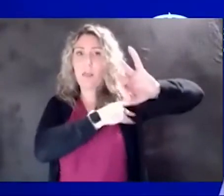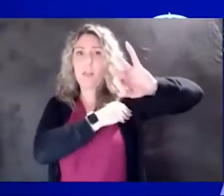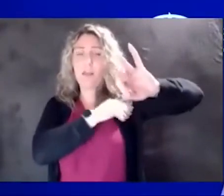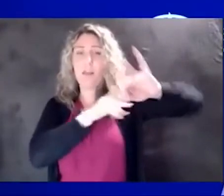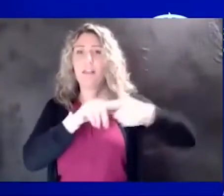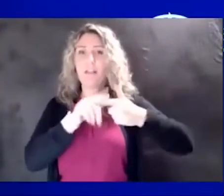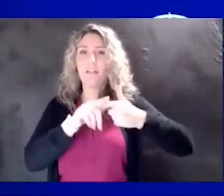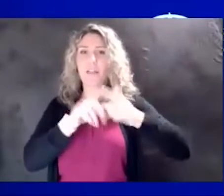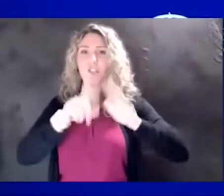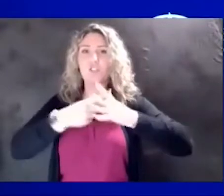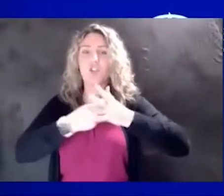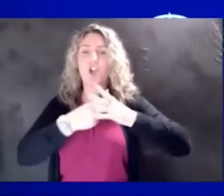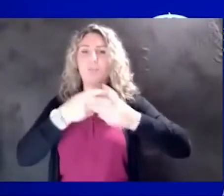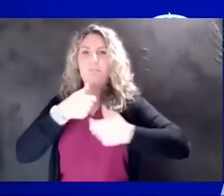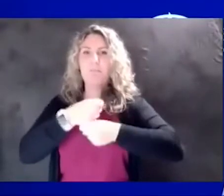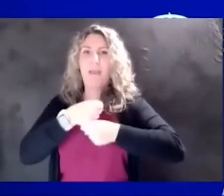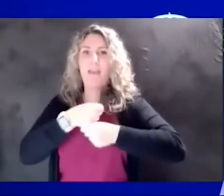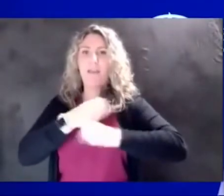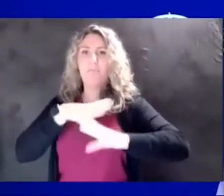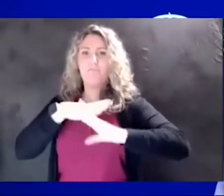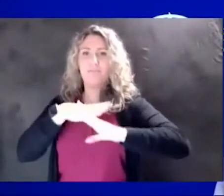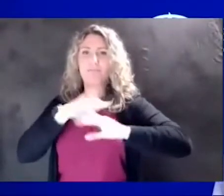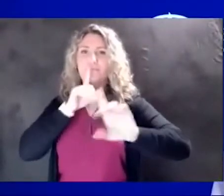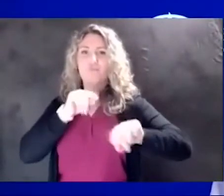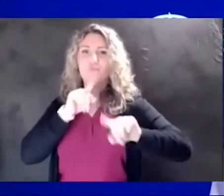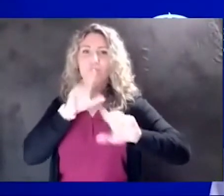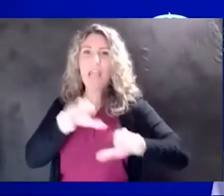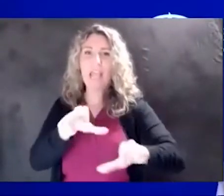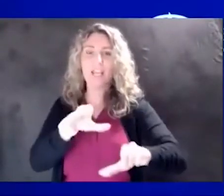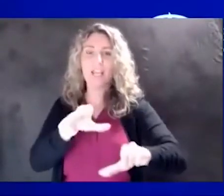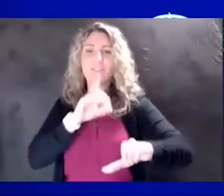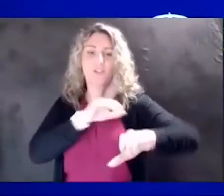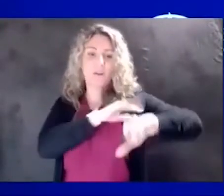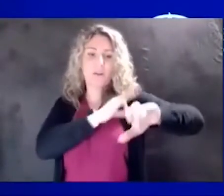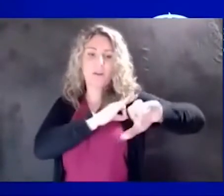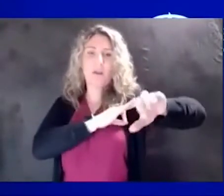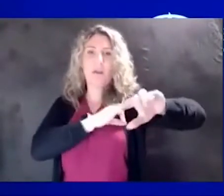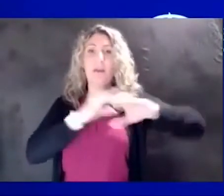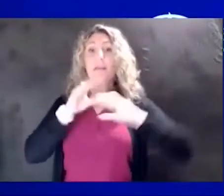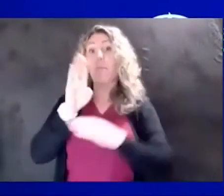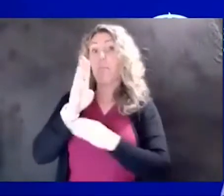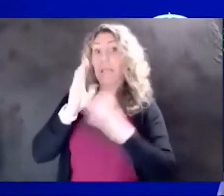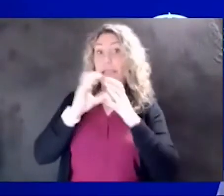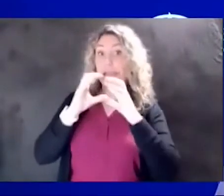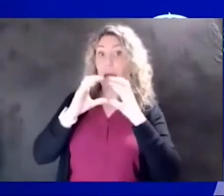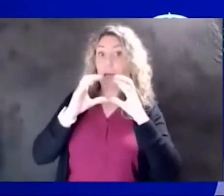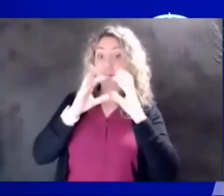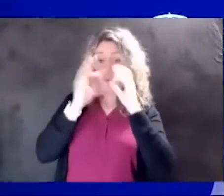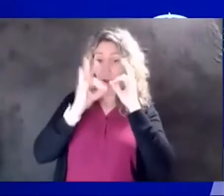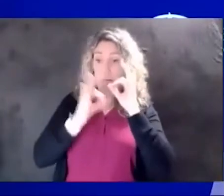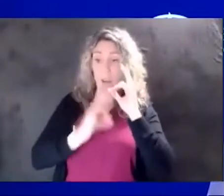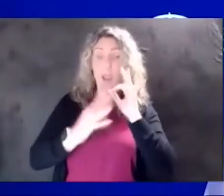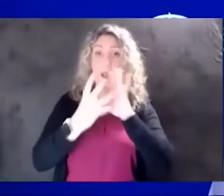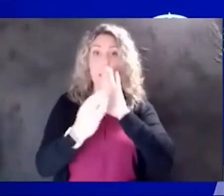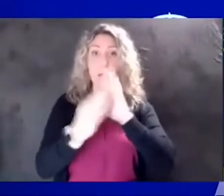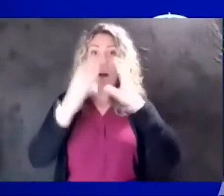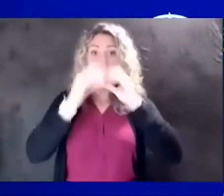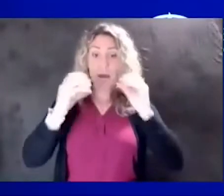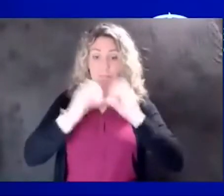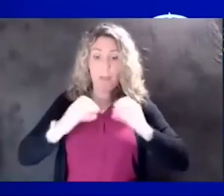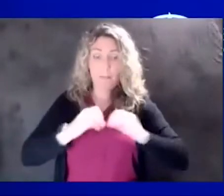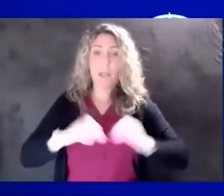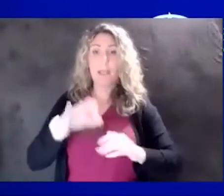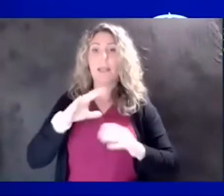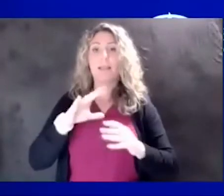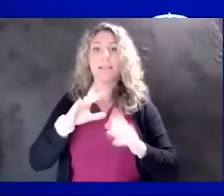to create that immune reaction. And you have activation of B cells to create antibodies, and you have activation of T cells to also